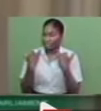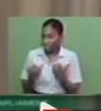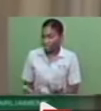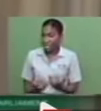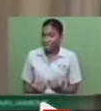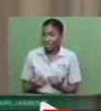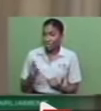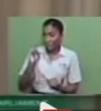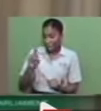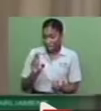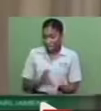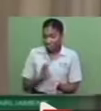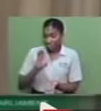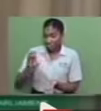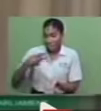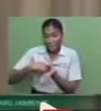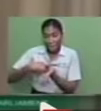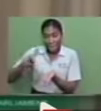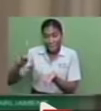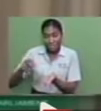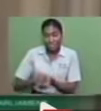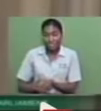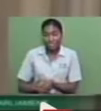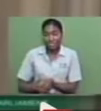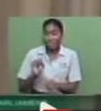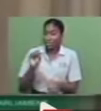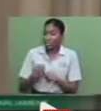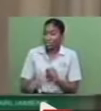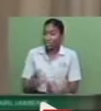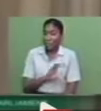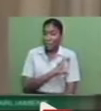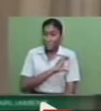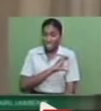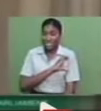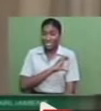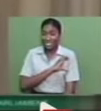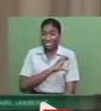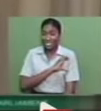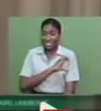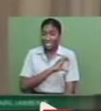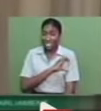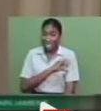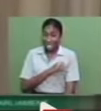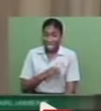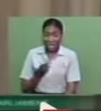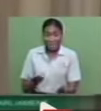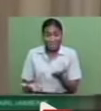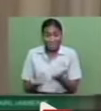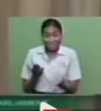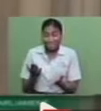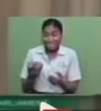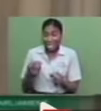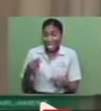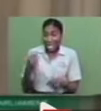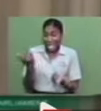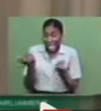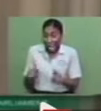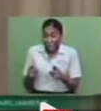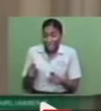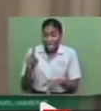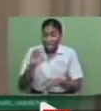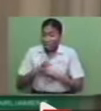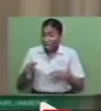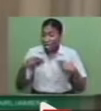allocation. So the TTPS runs the great risk of not paying for license for systems such as AFIS, which is the